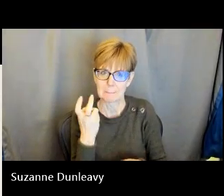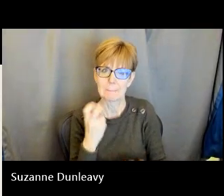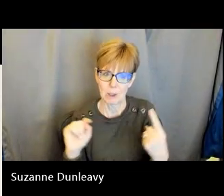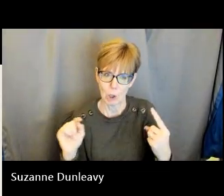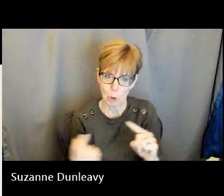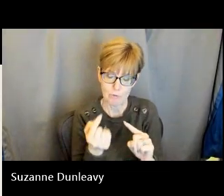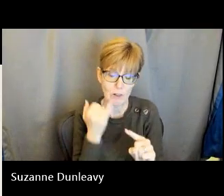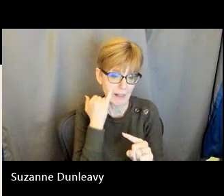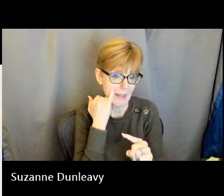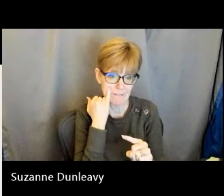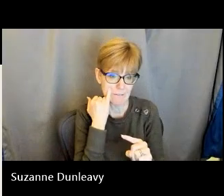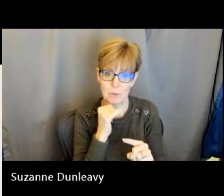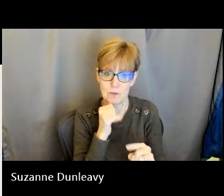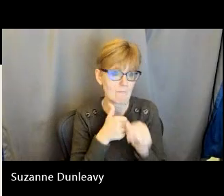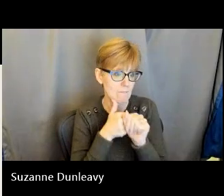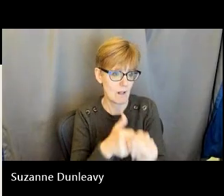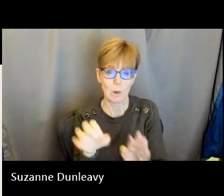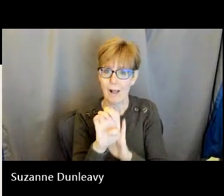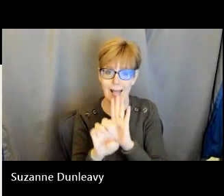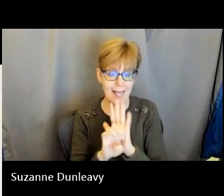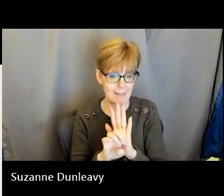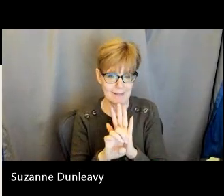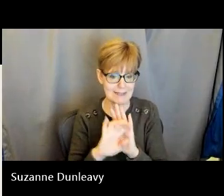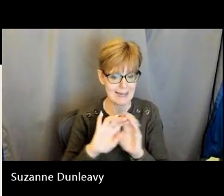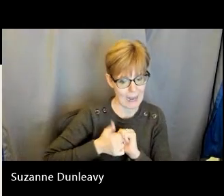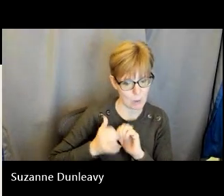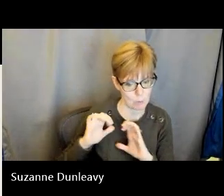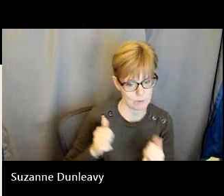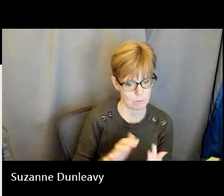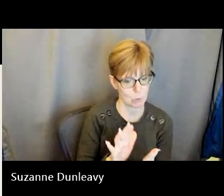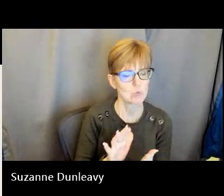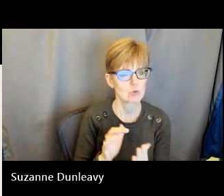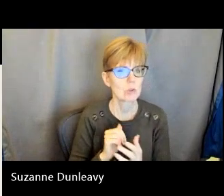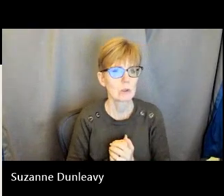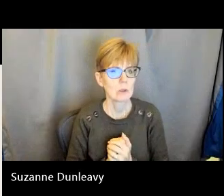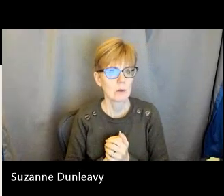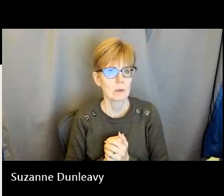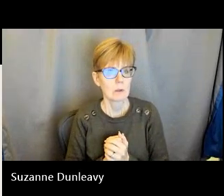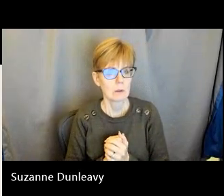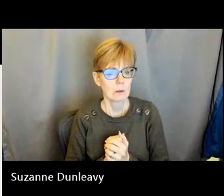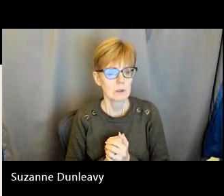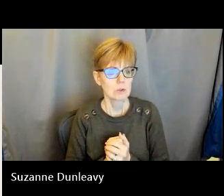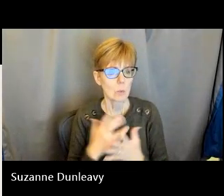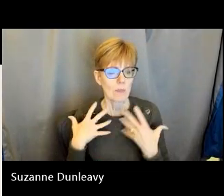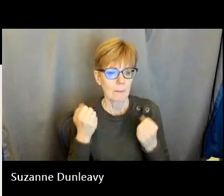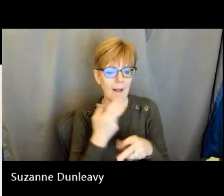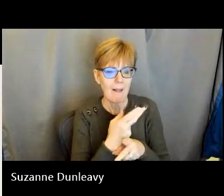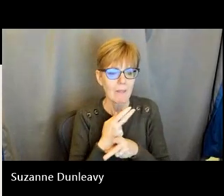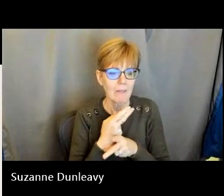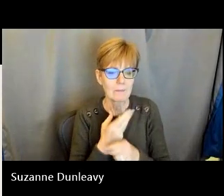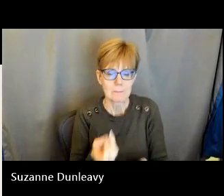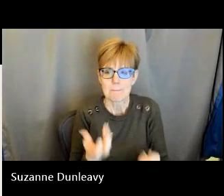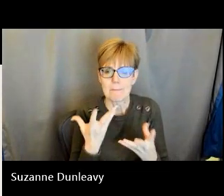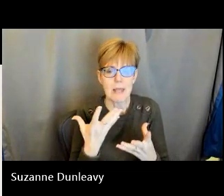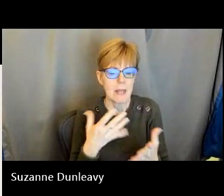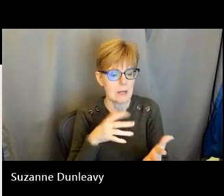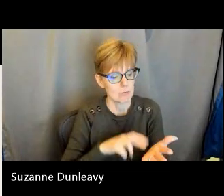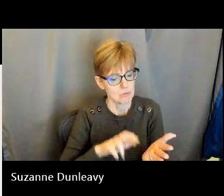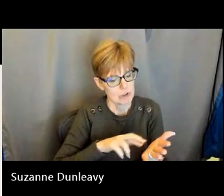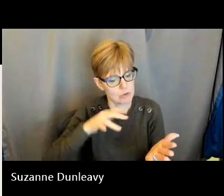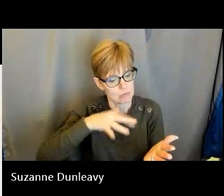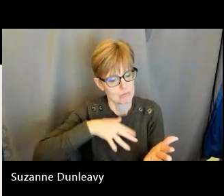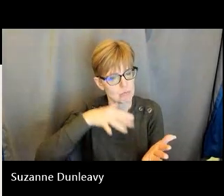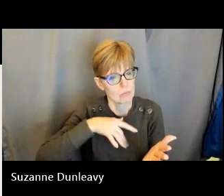right? But why this is important sometimes in healthcare research, I'll give a quick example. There have been a number of studies that have found that